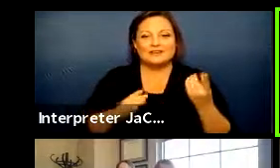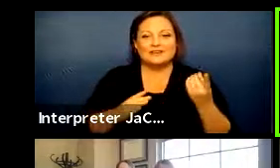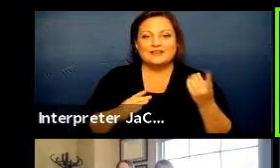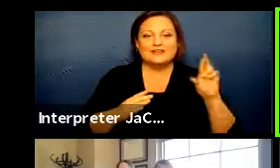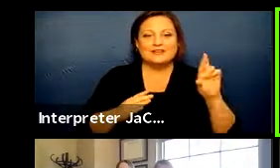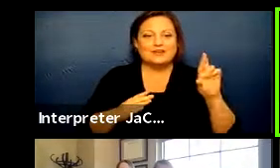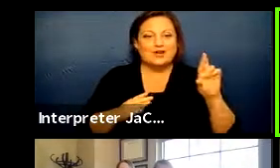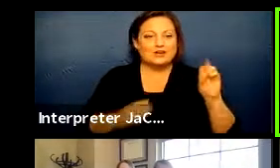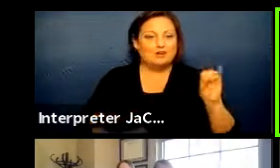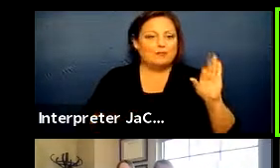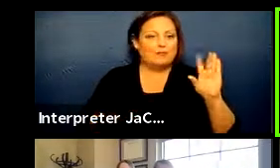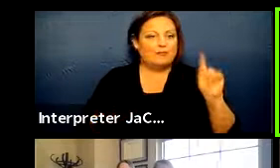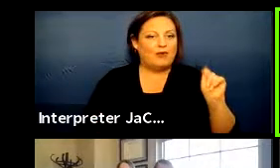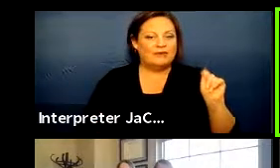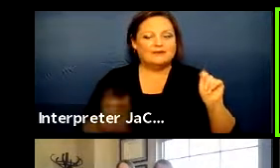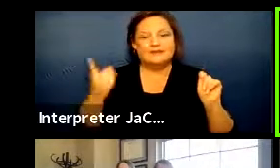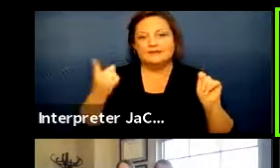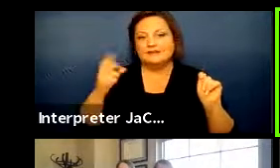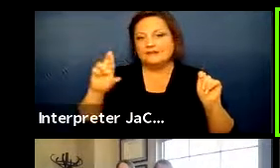and Dr. Weber.